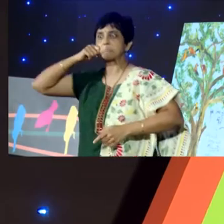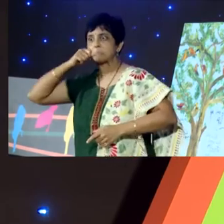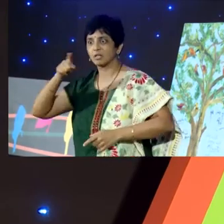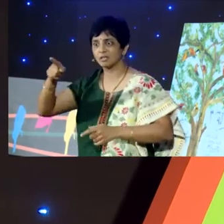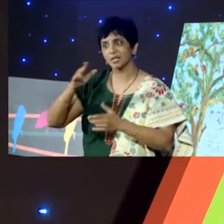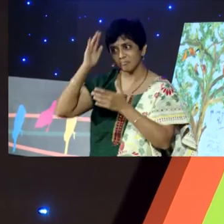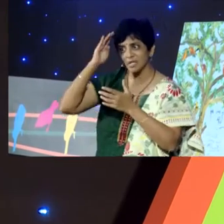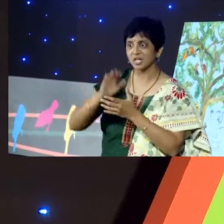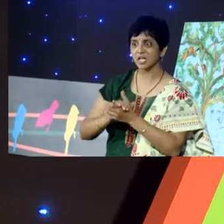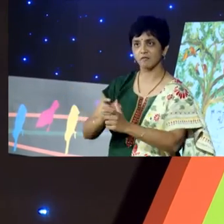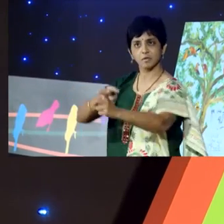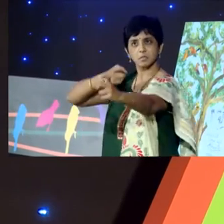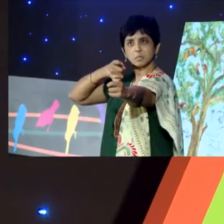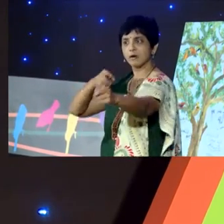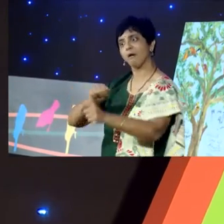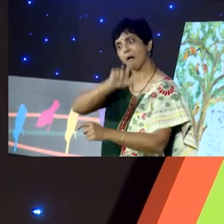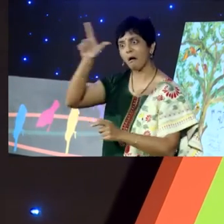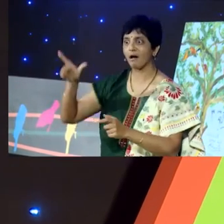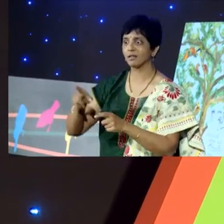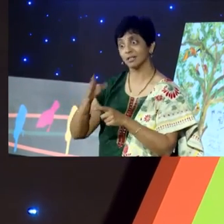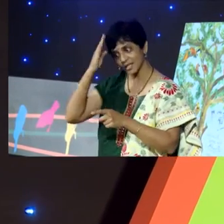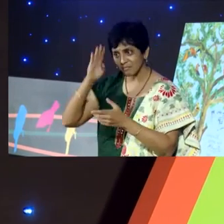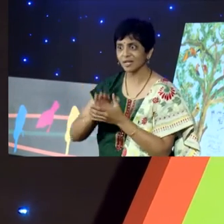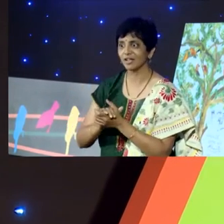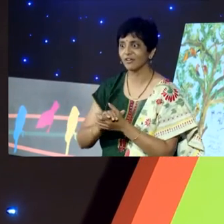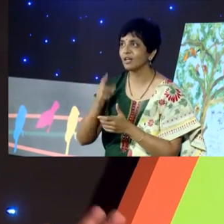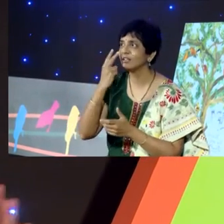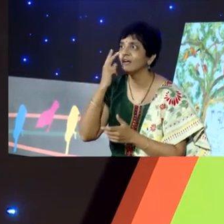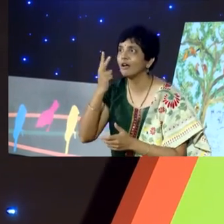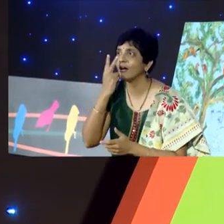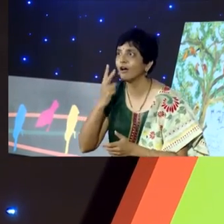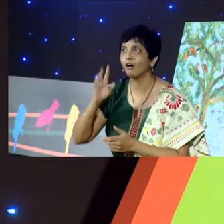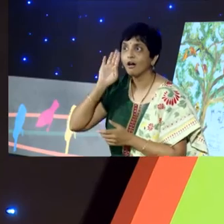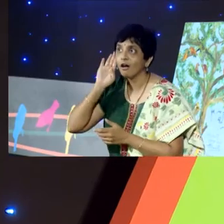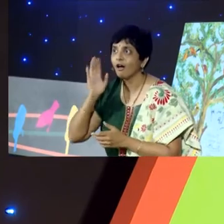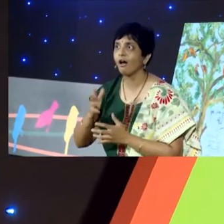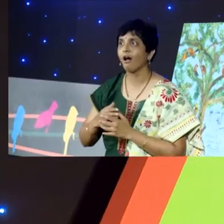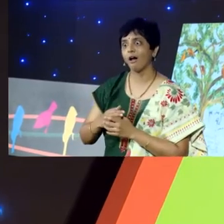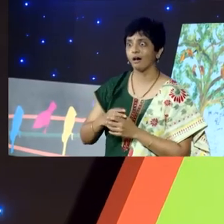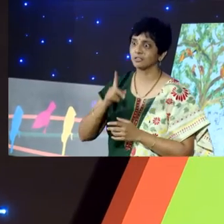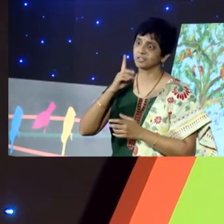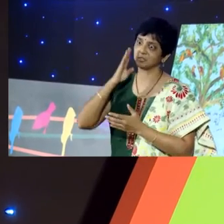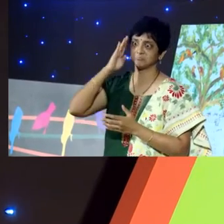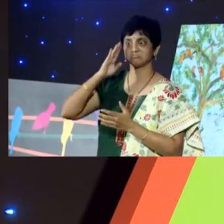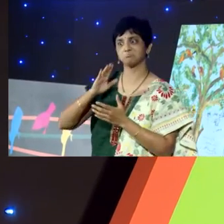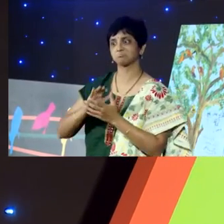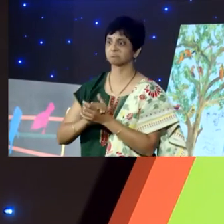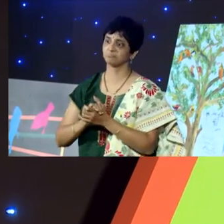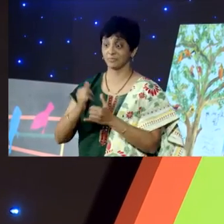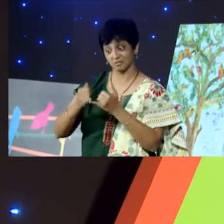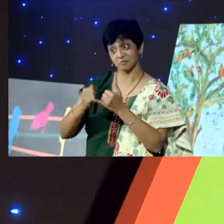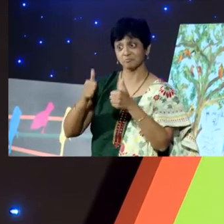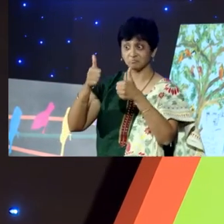Ram. There is no dichotomy there. There is no problem with credibility. If the